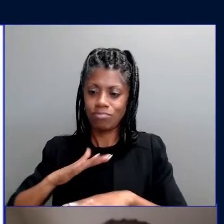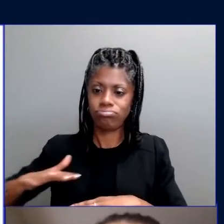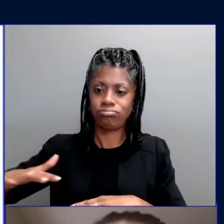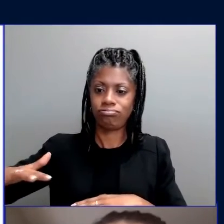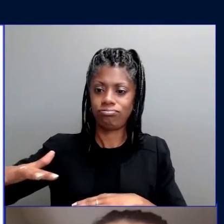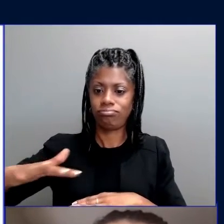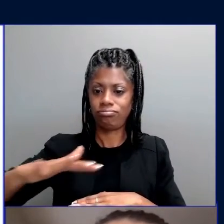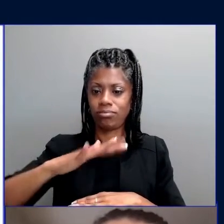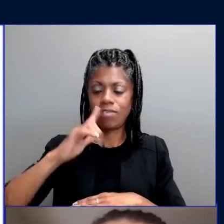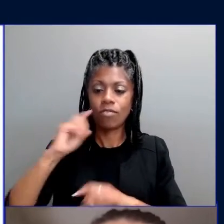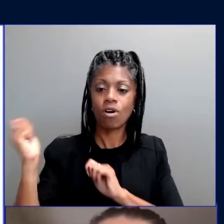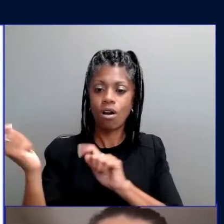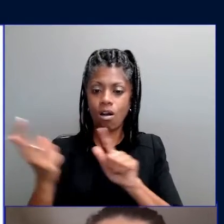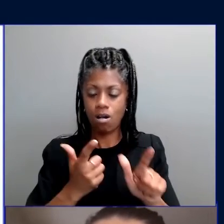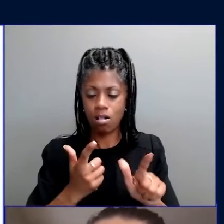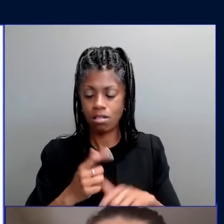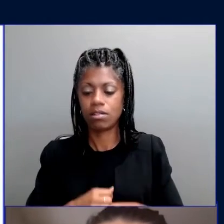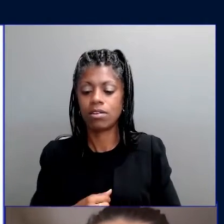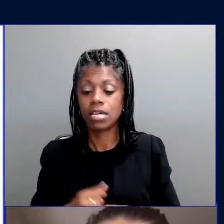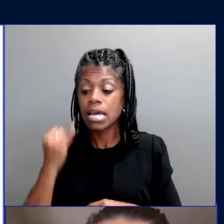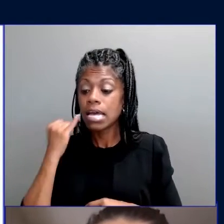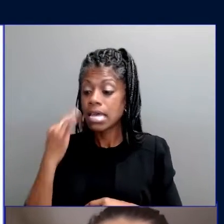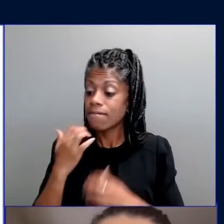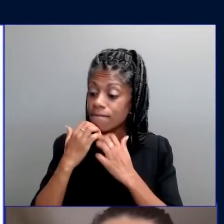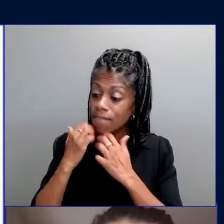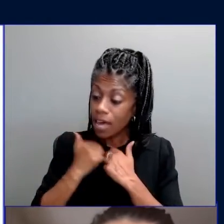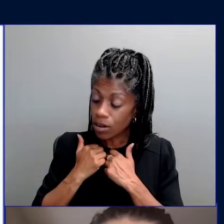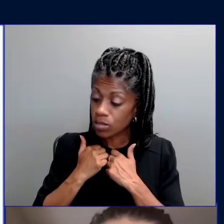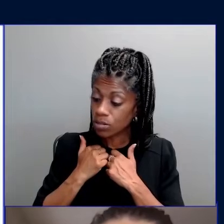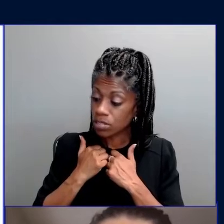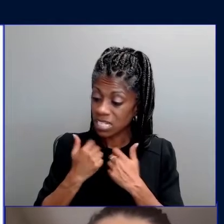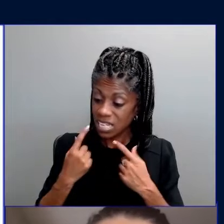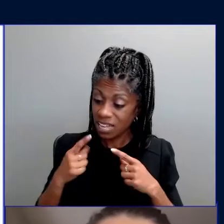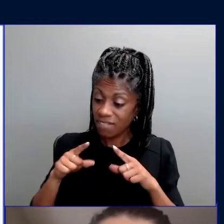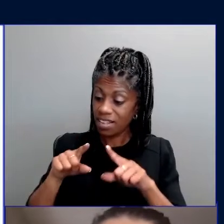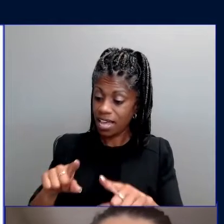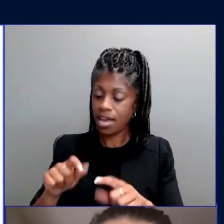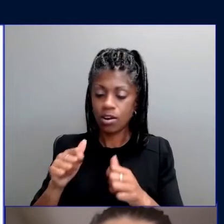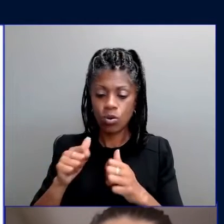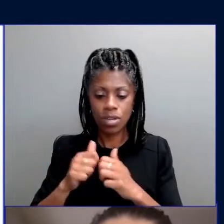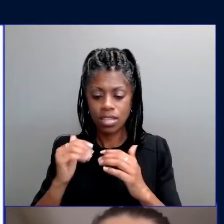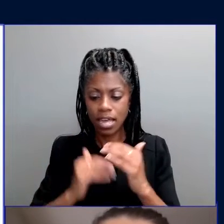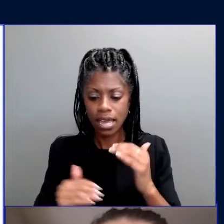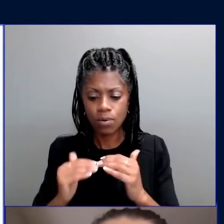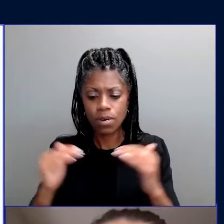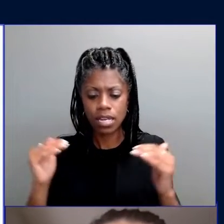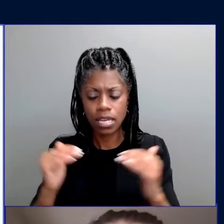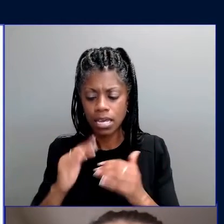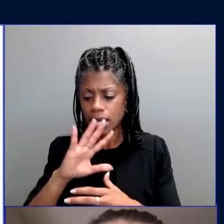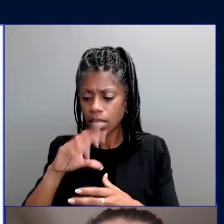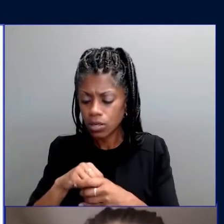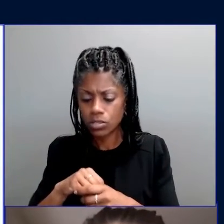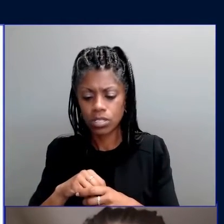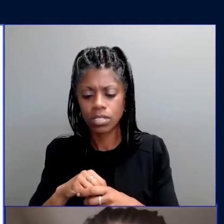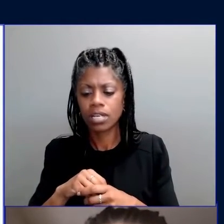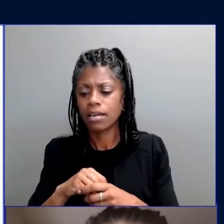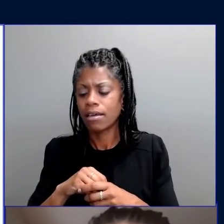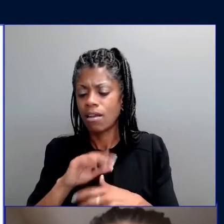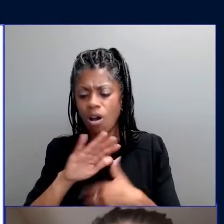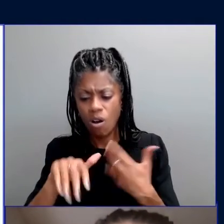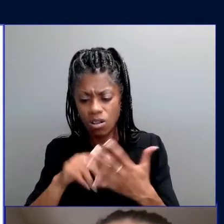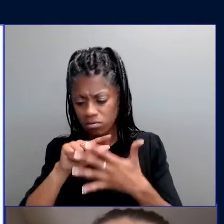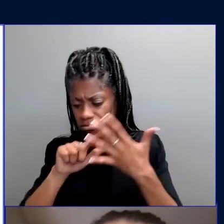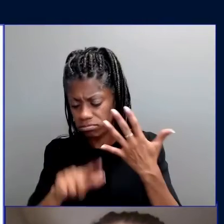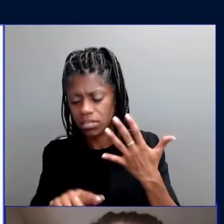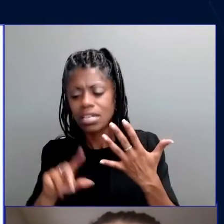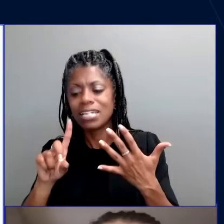If your values are aligned with anti-oppression, diversity, equity, and inclusion, disability is your business.